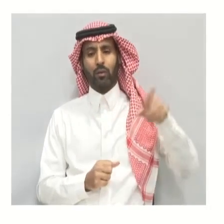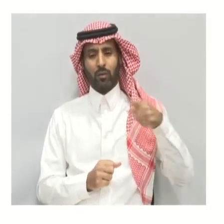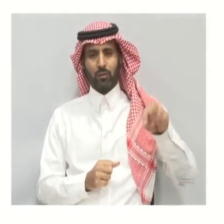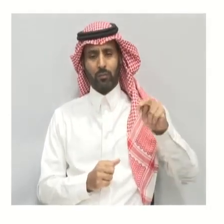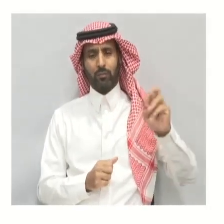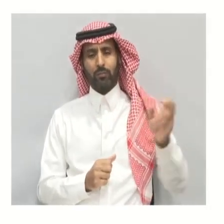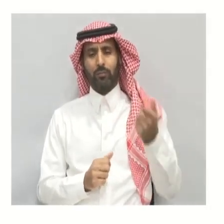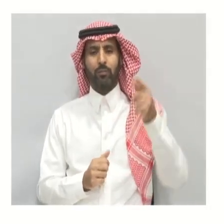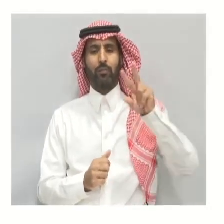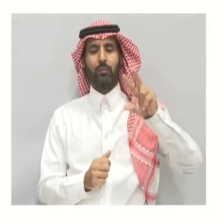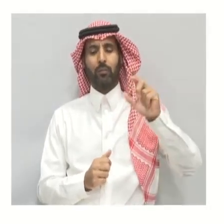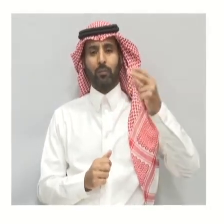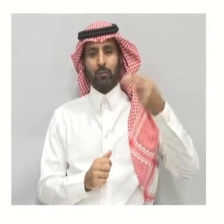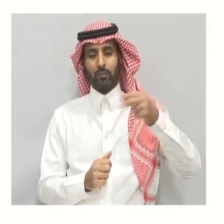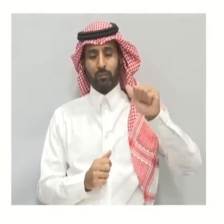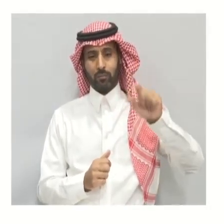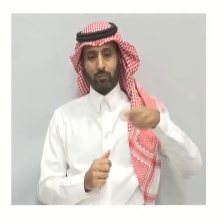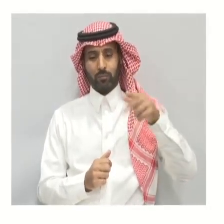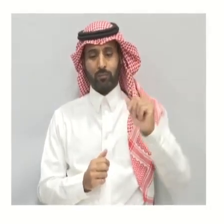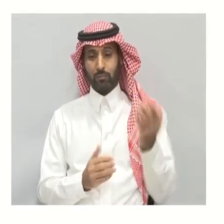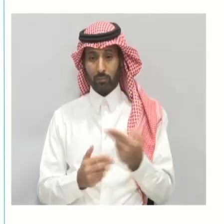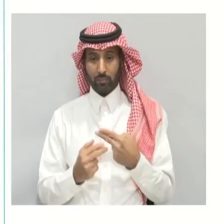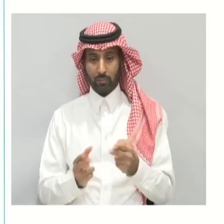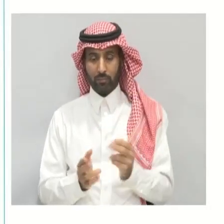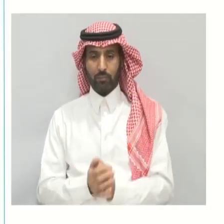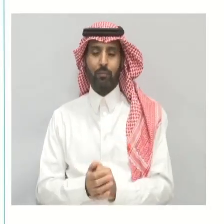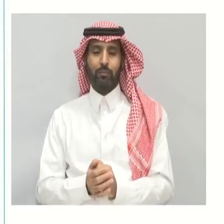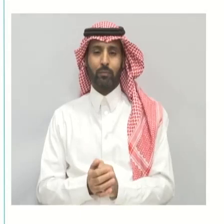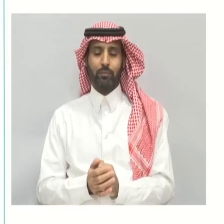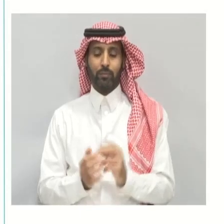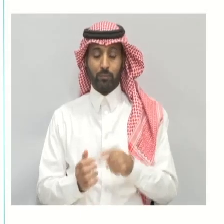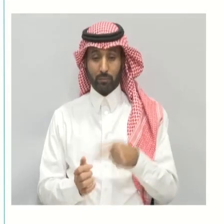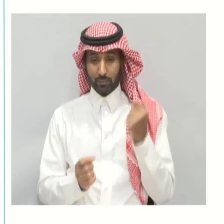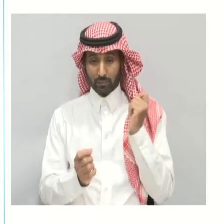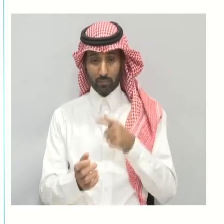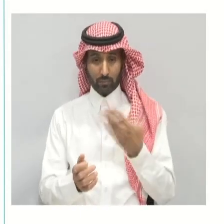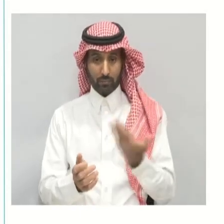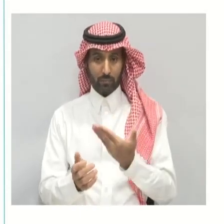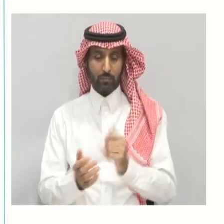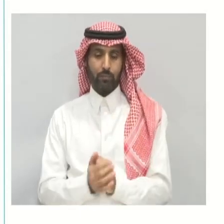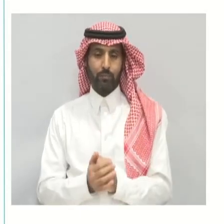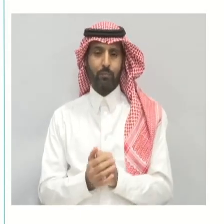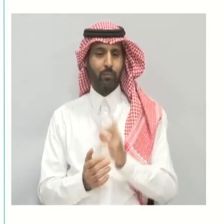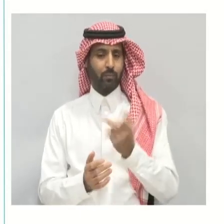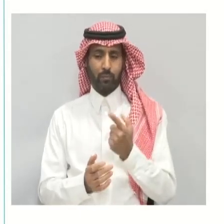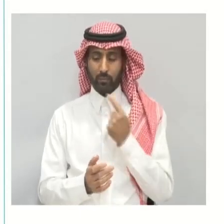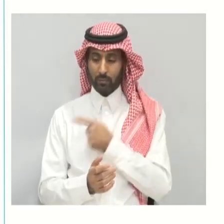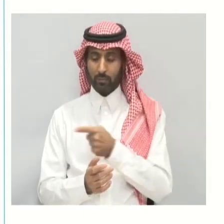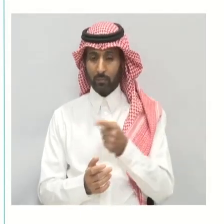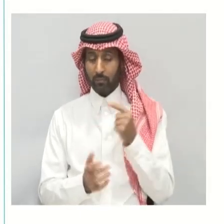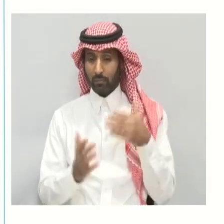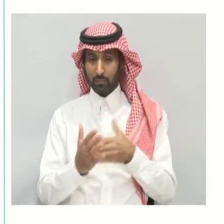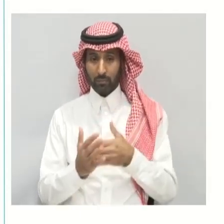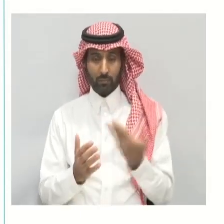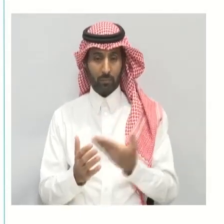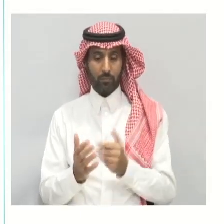sign language by Mr. Saleh Al-Ajan. So let's begin. Our objectives in today's lesson, we hope that at the end of